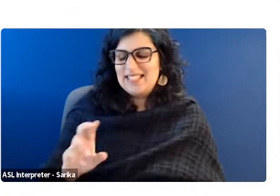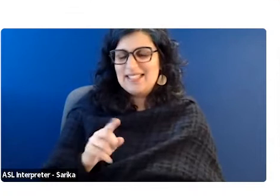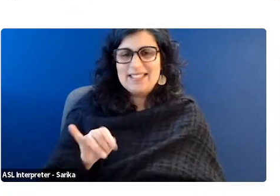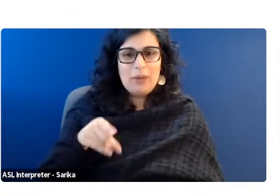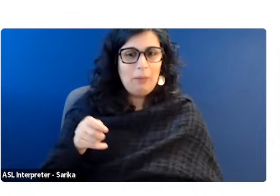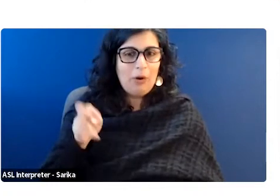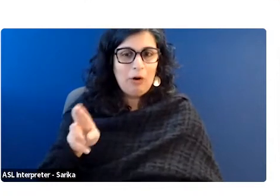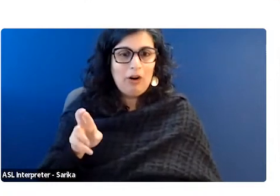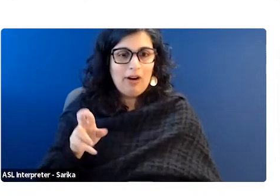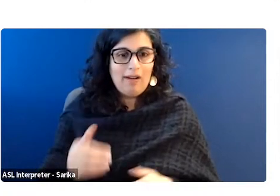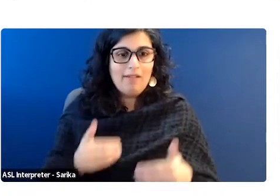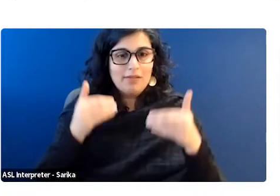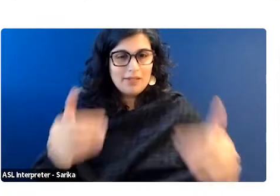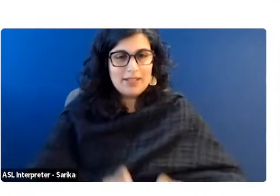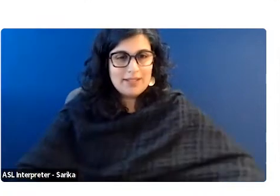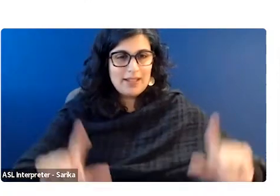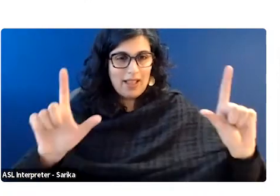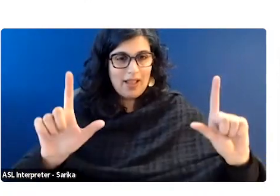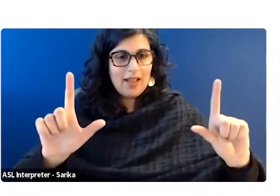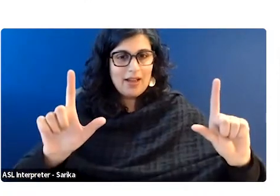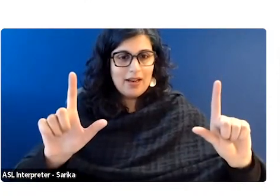And if we move on to the next slide,